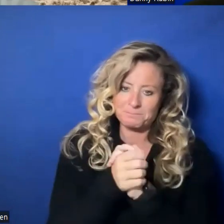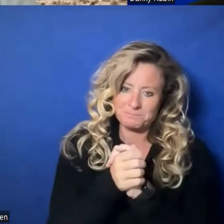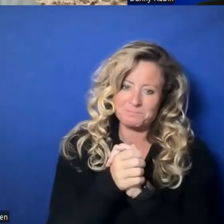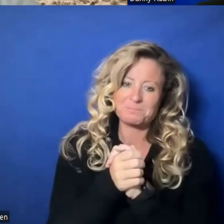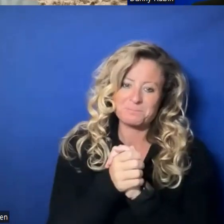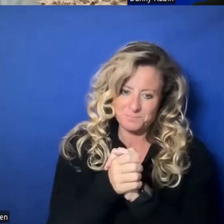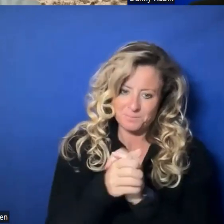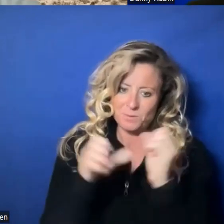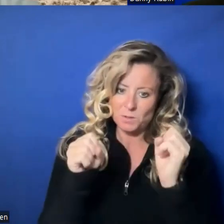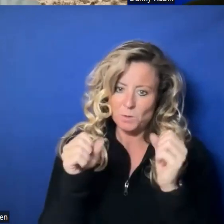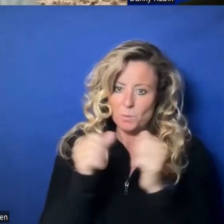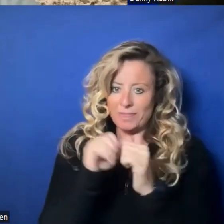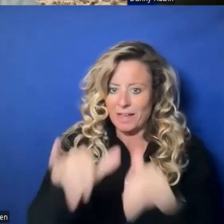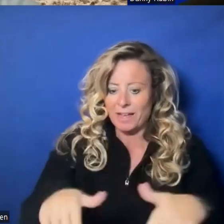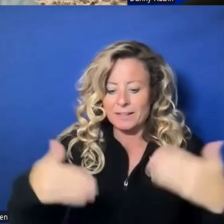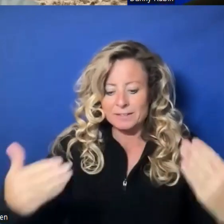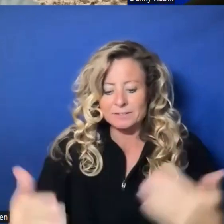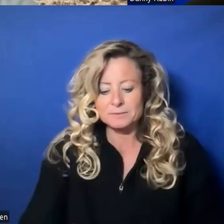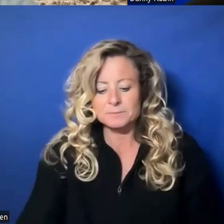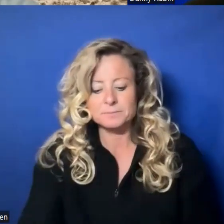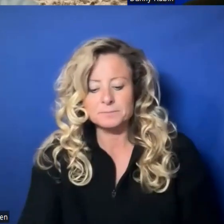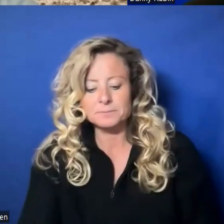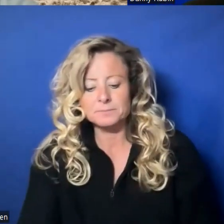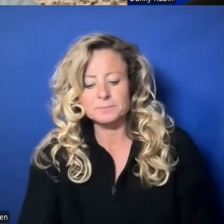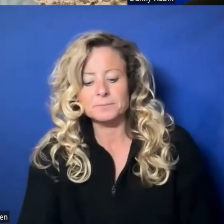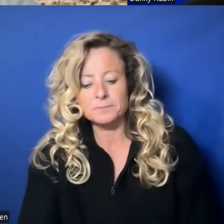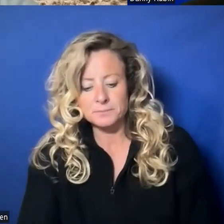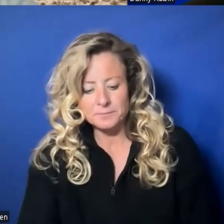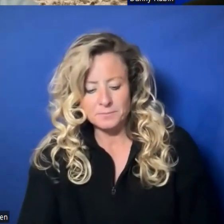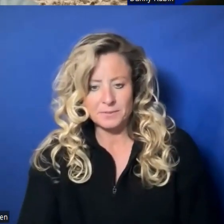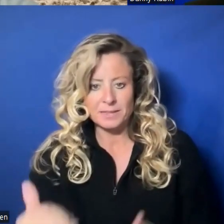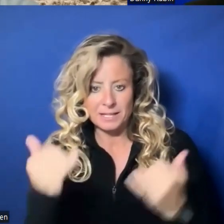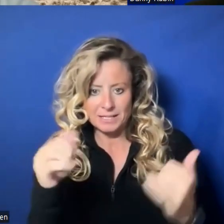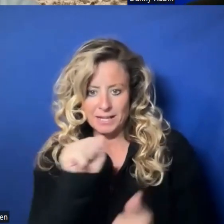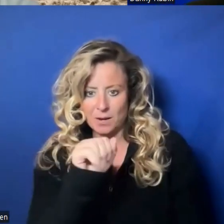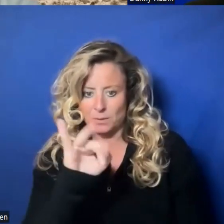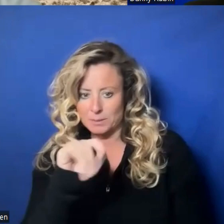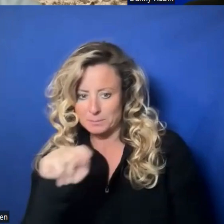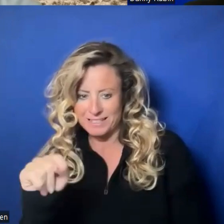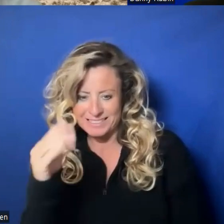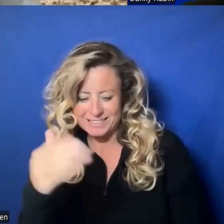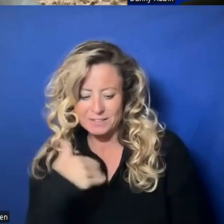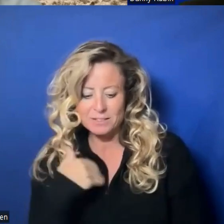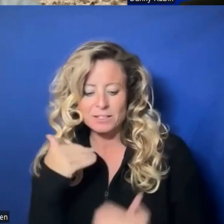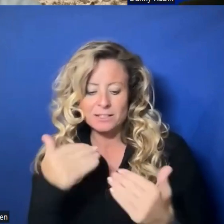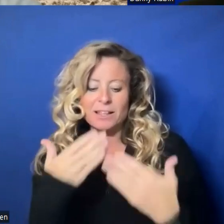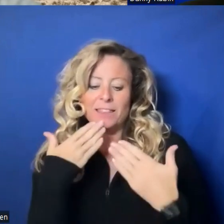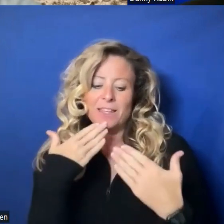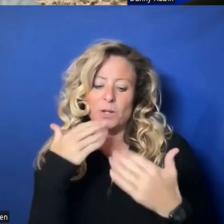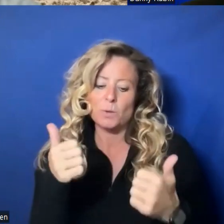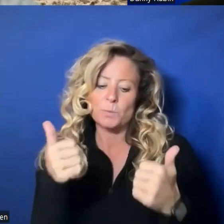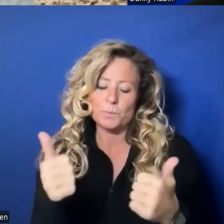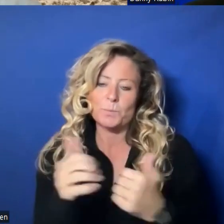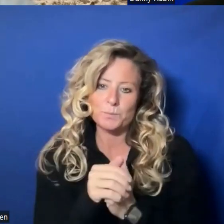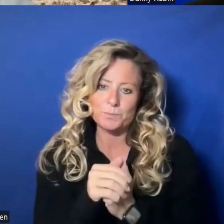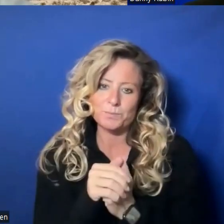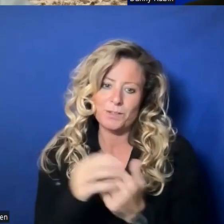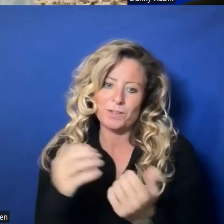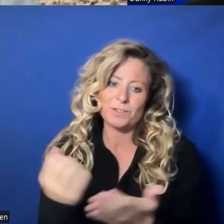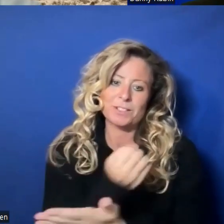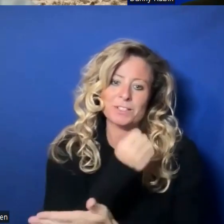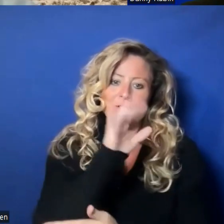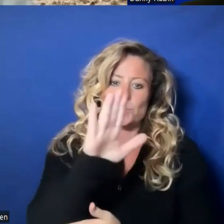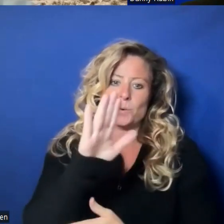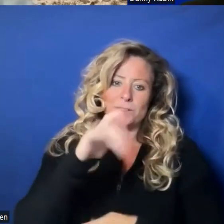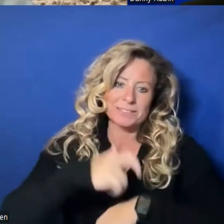So with that, let me bring in Amit to the conversation. Thank you for taking time from your